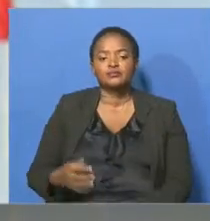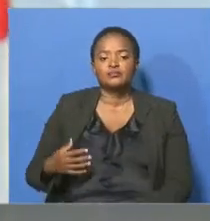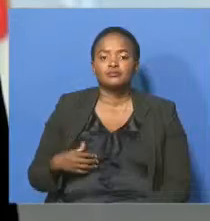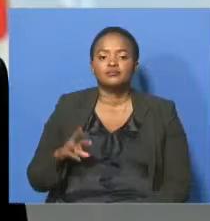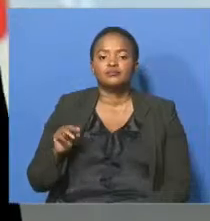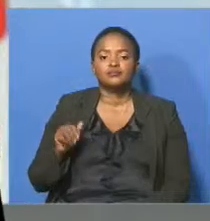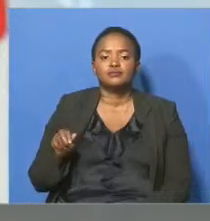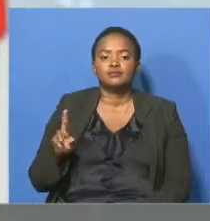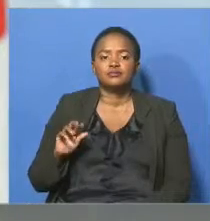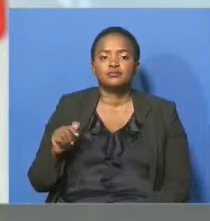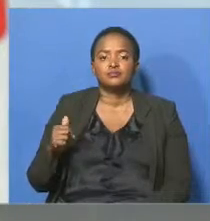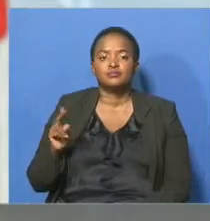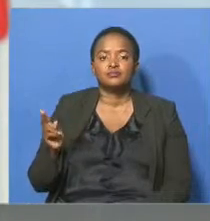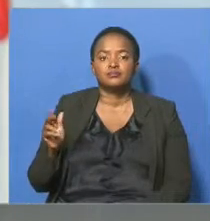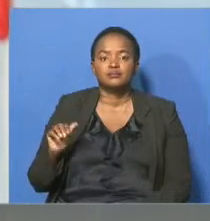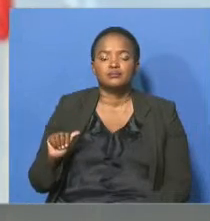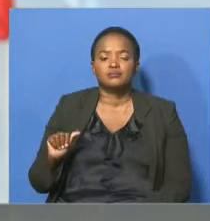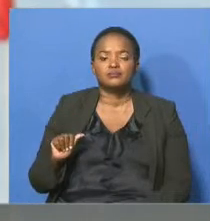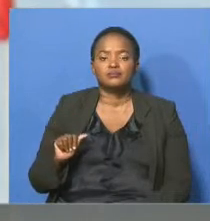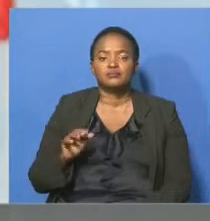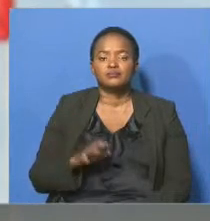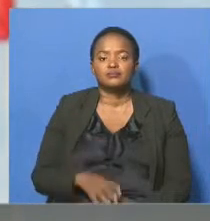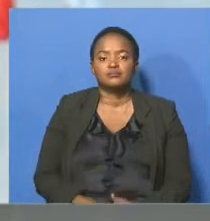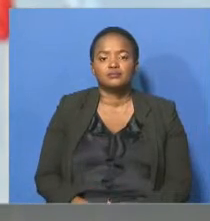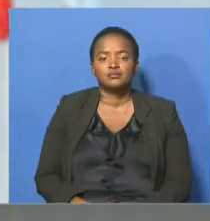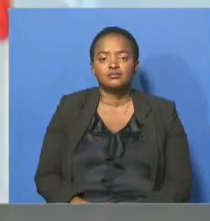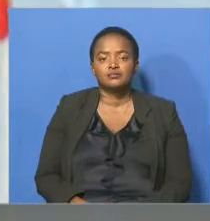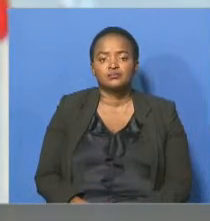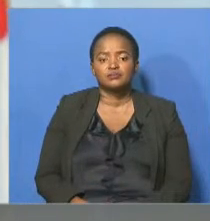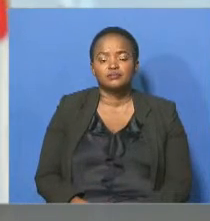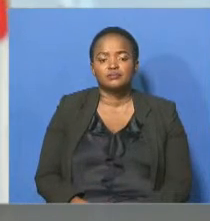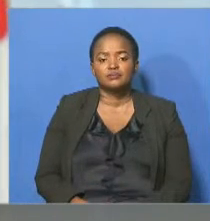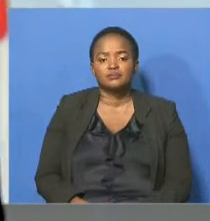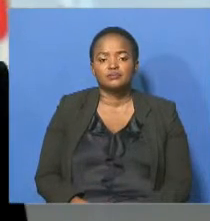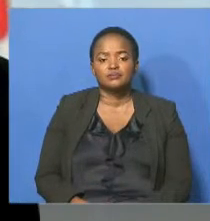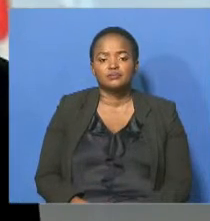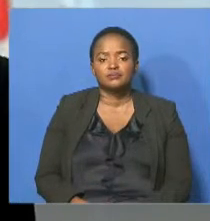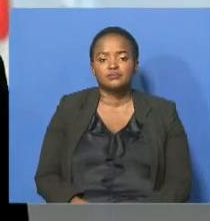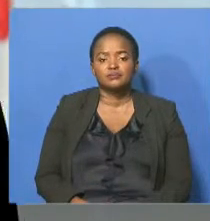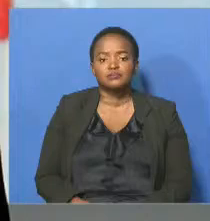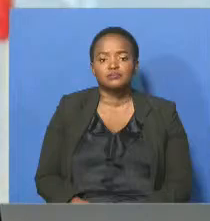Marata ke tsena ko e go leboga